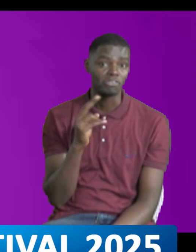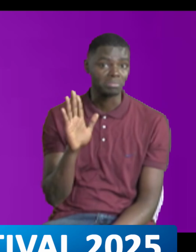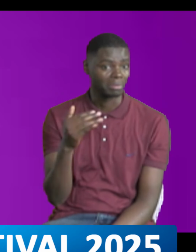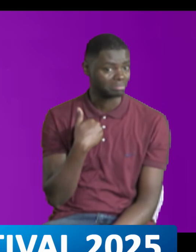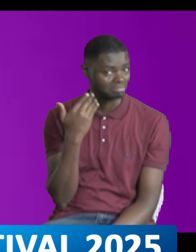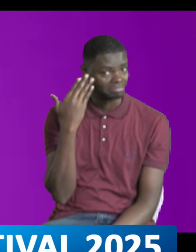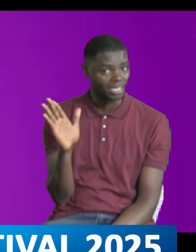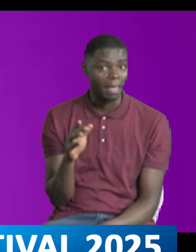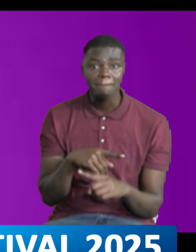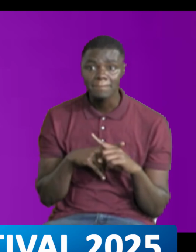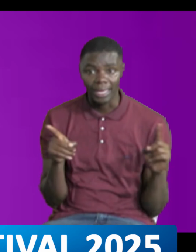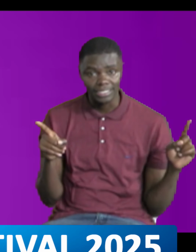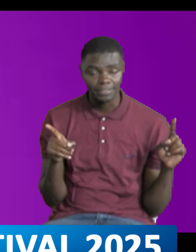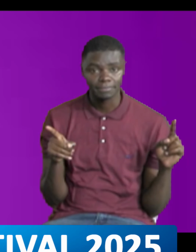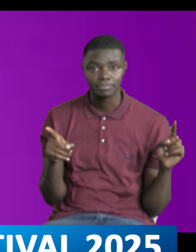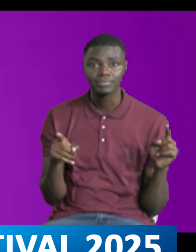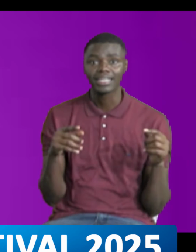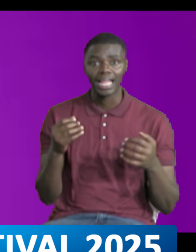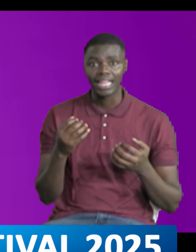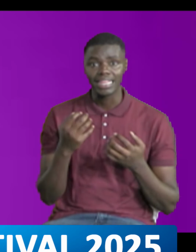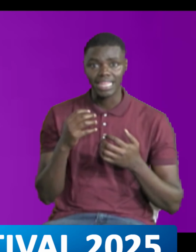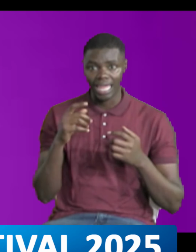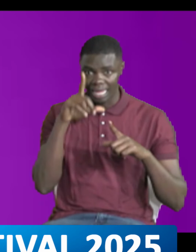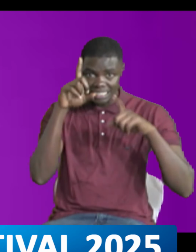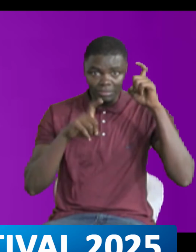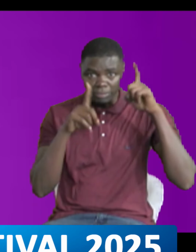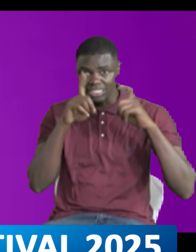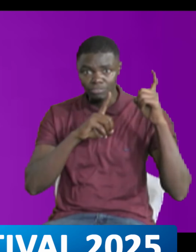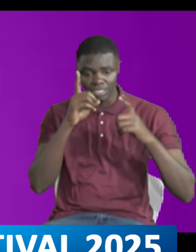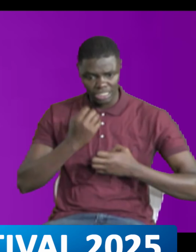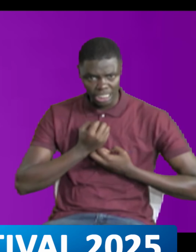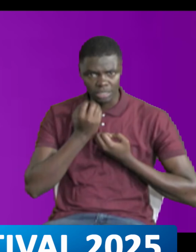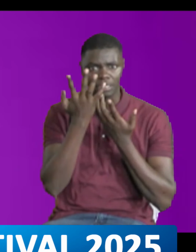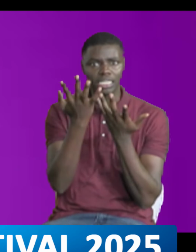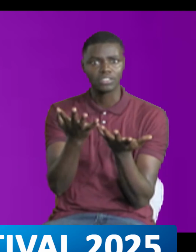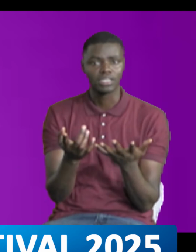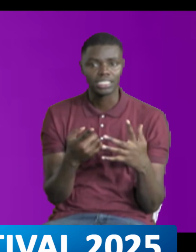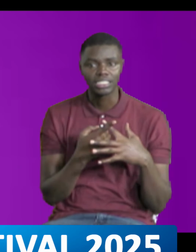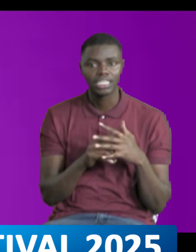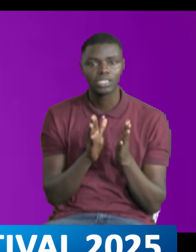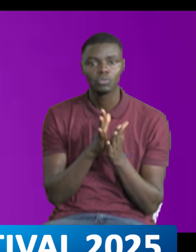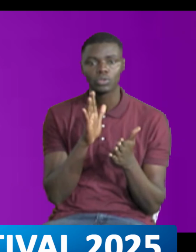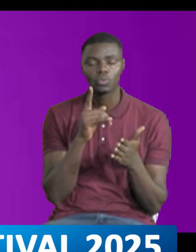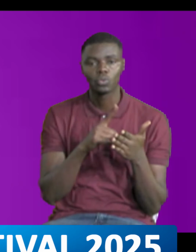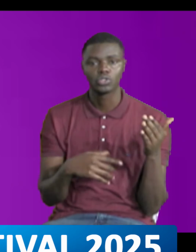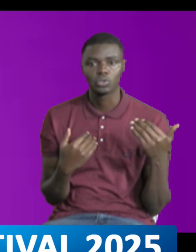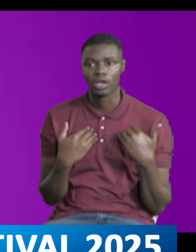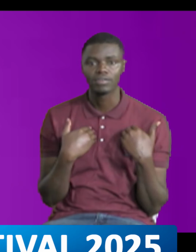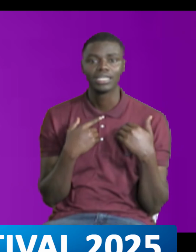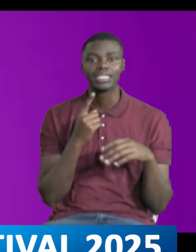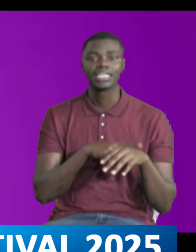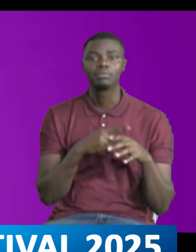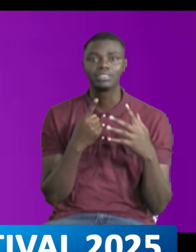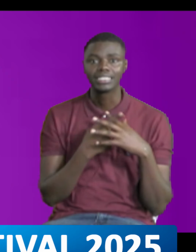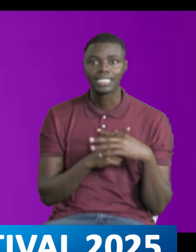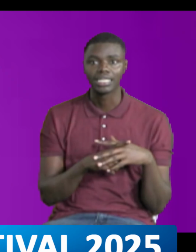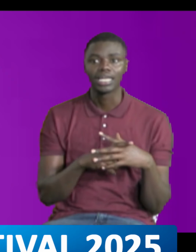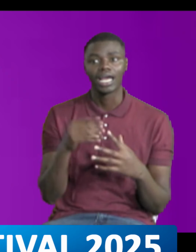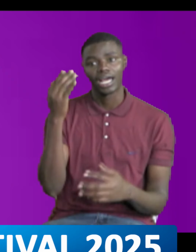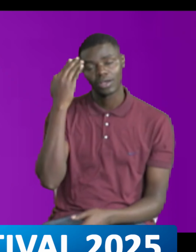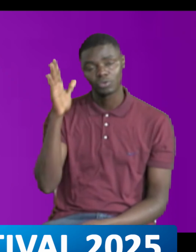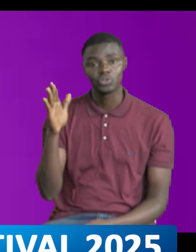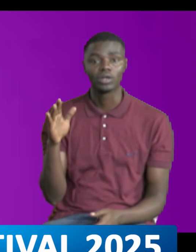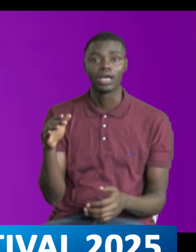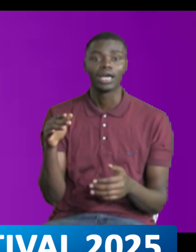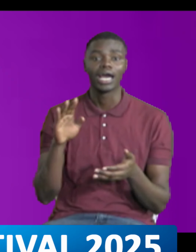like. But it's just the expressiveness and just starting with what you have. When he started, he didn't know it was going to be a